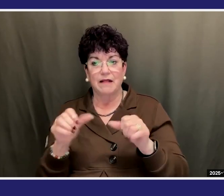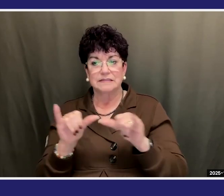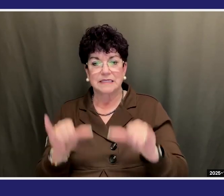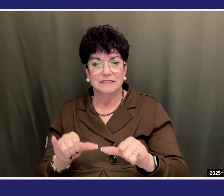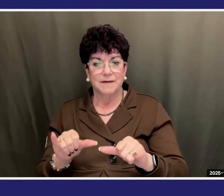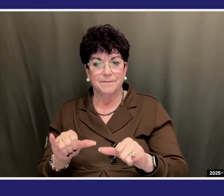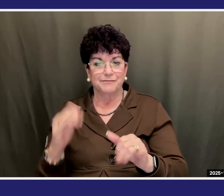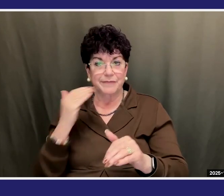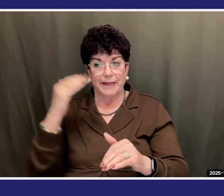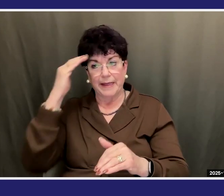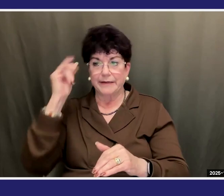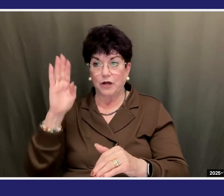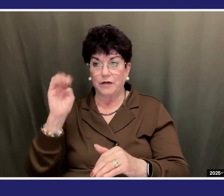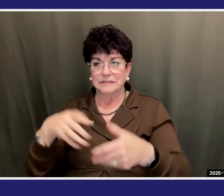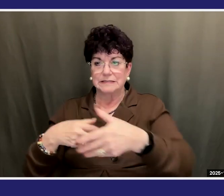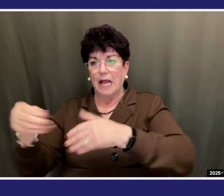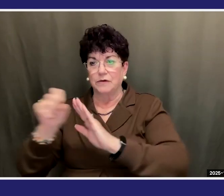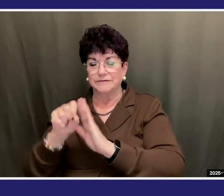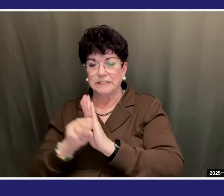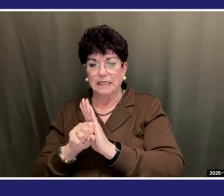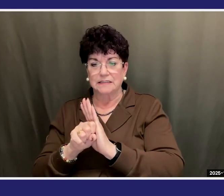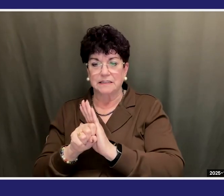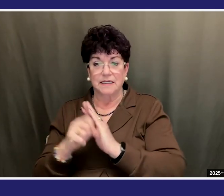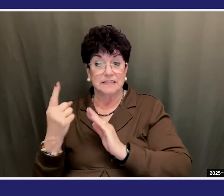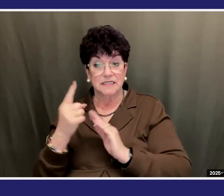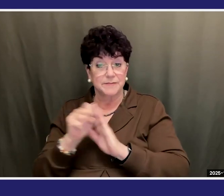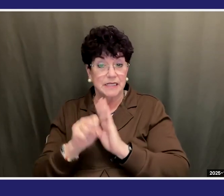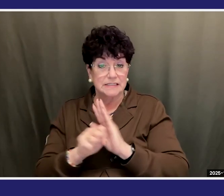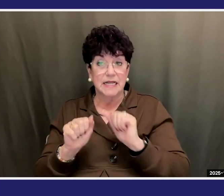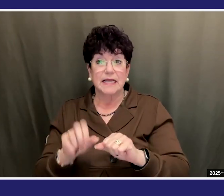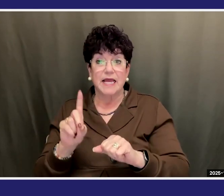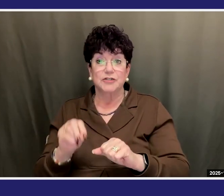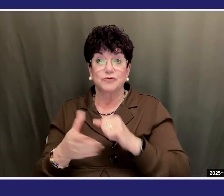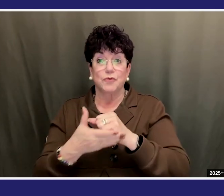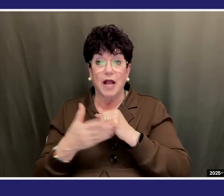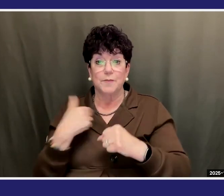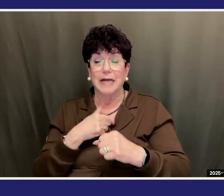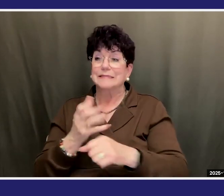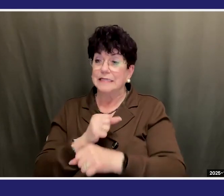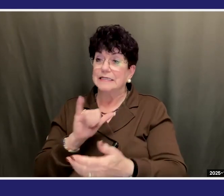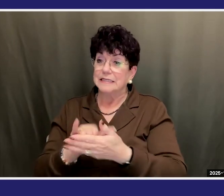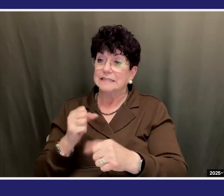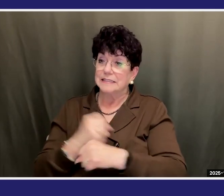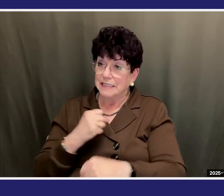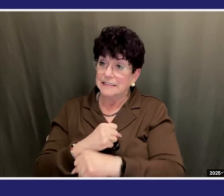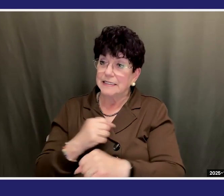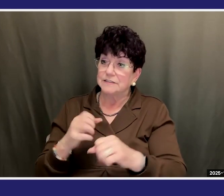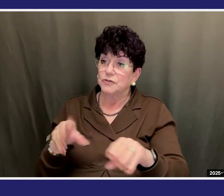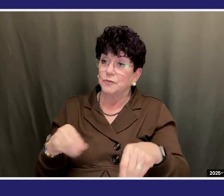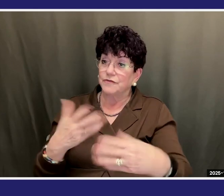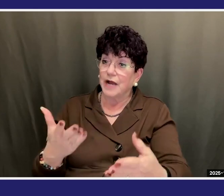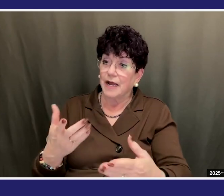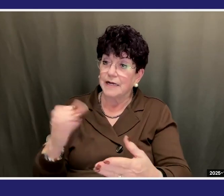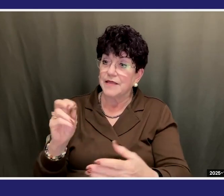head office, which is actually out of state. Is there something the state can do to help us access that data to provide to